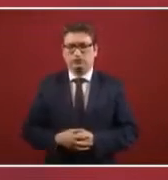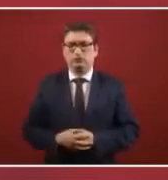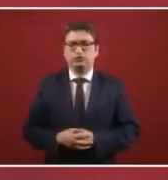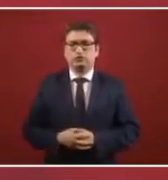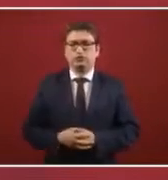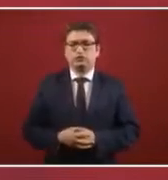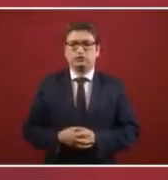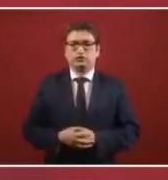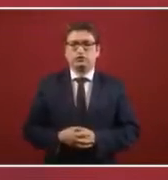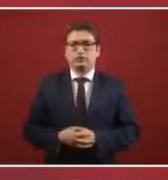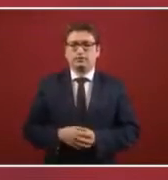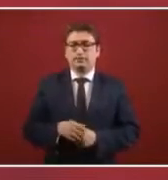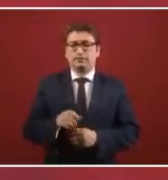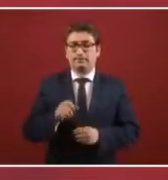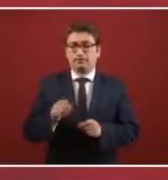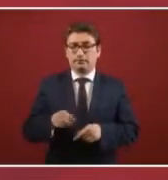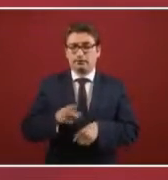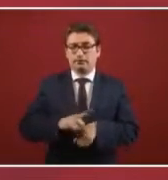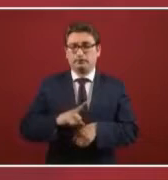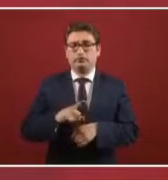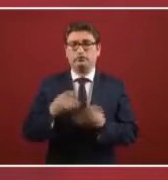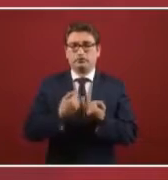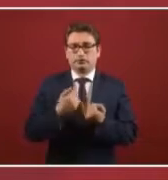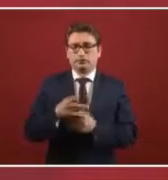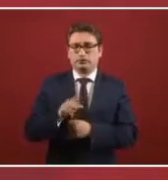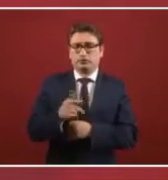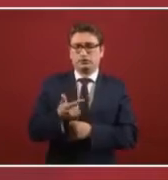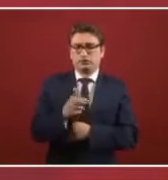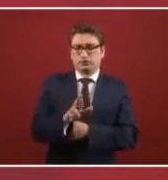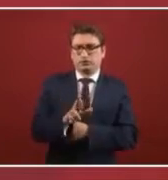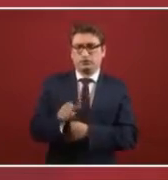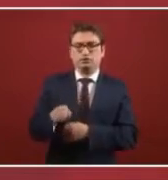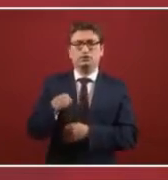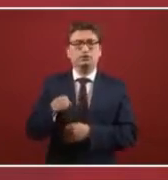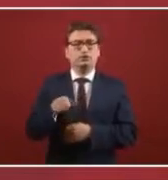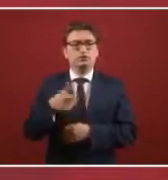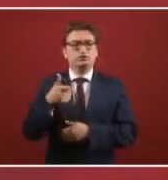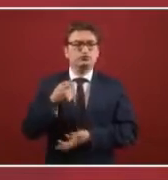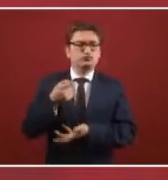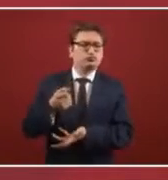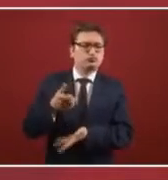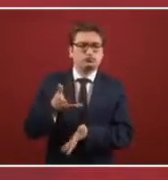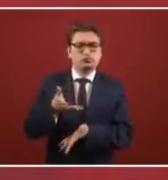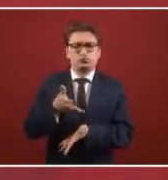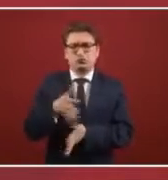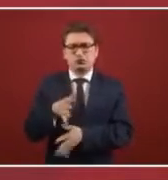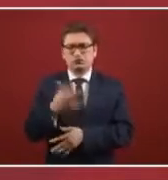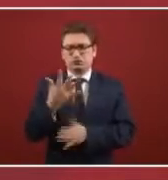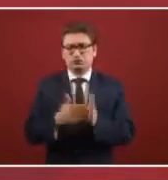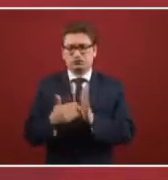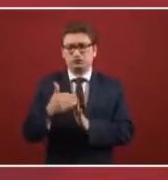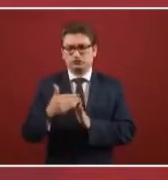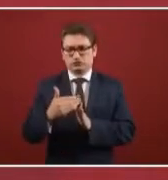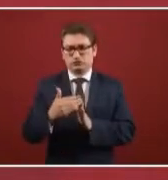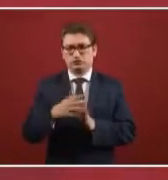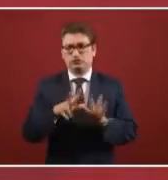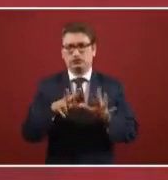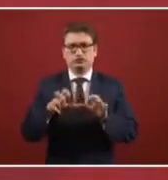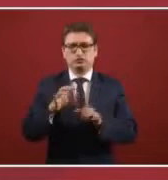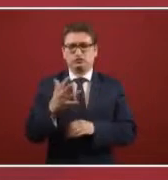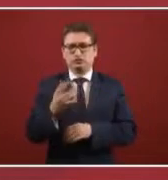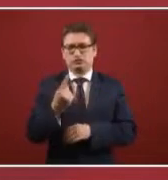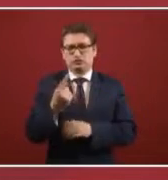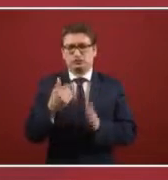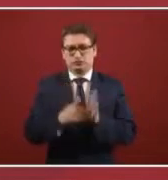power. Ese mismo día también se aprobó And para that la same day PGR they approved for alrededor de, PGR around también 5 millones 5 million,